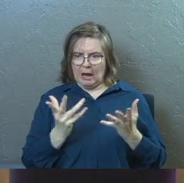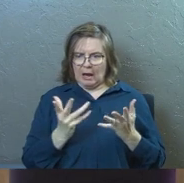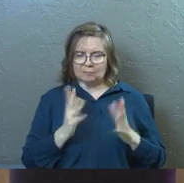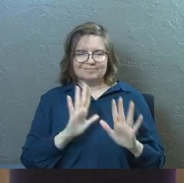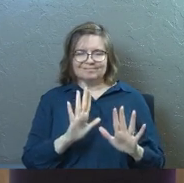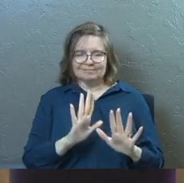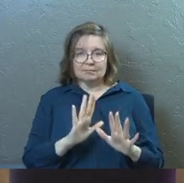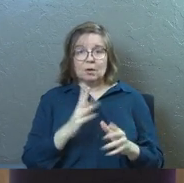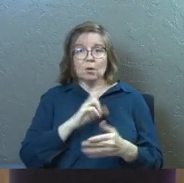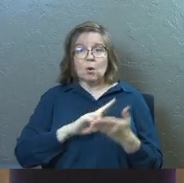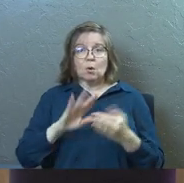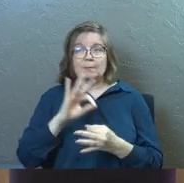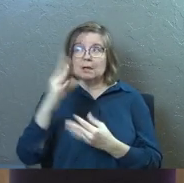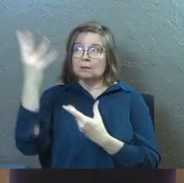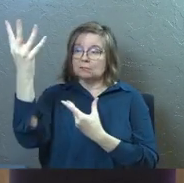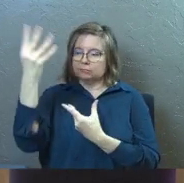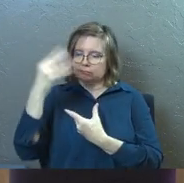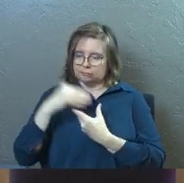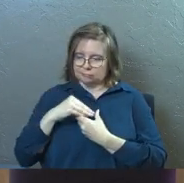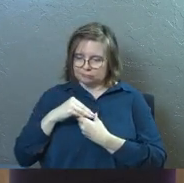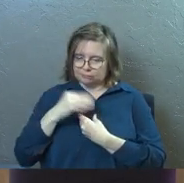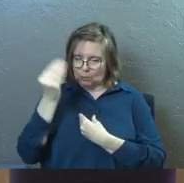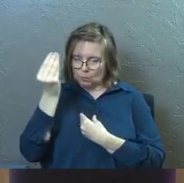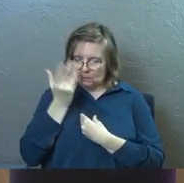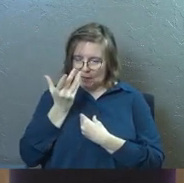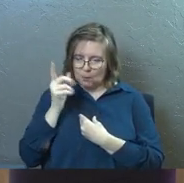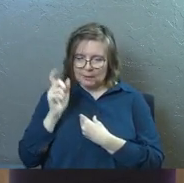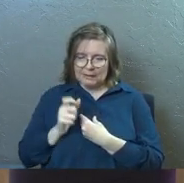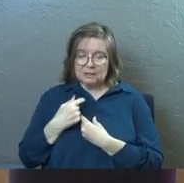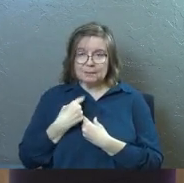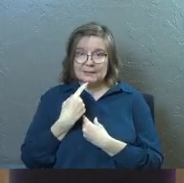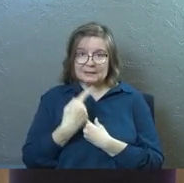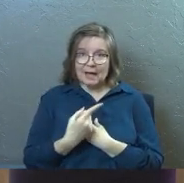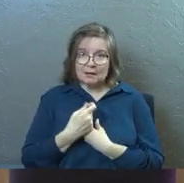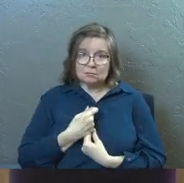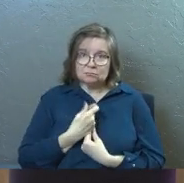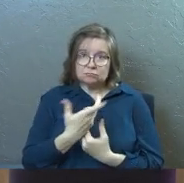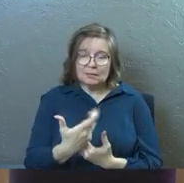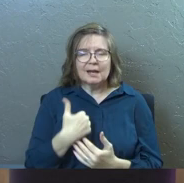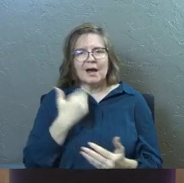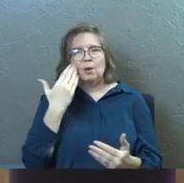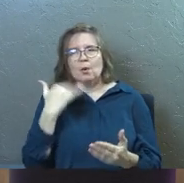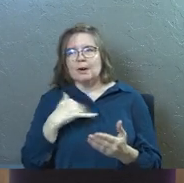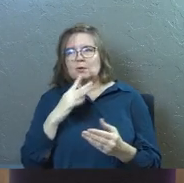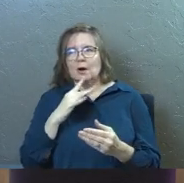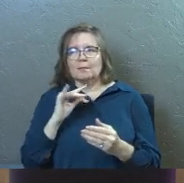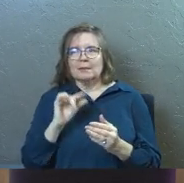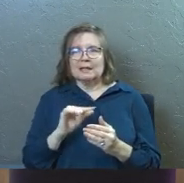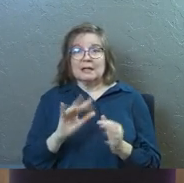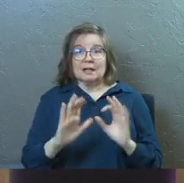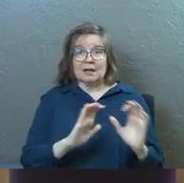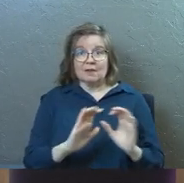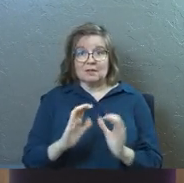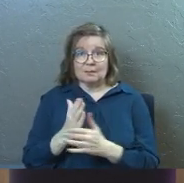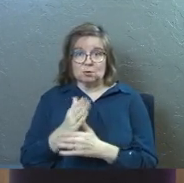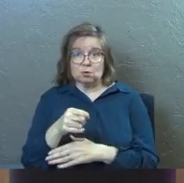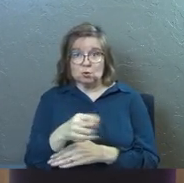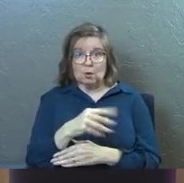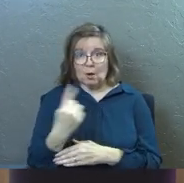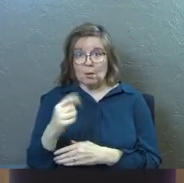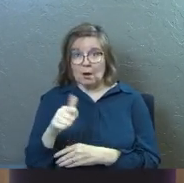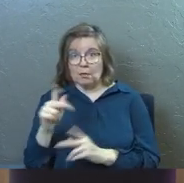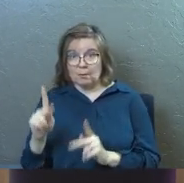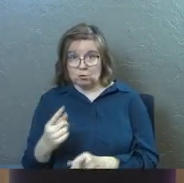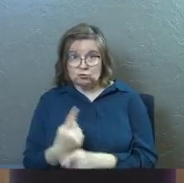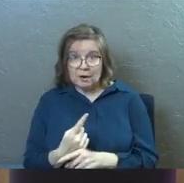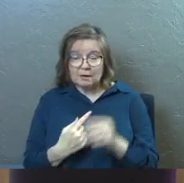say. For the Holy Spirit will teach you at that time what needs to be said." Now, I know I'm just talking about little conversations between you and one